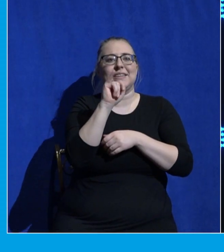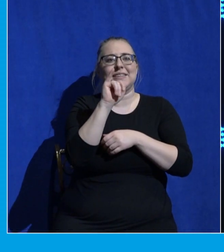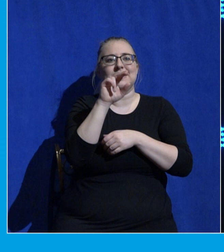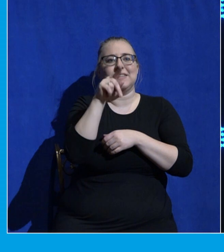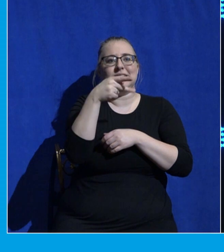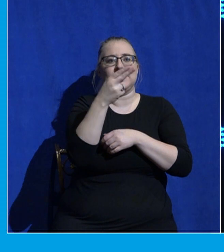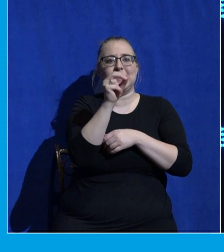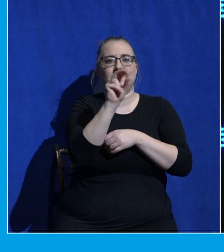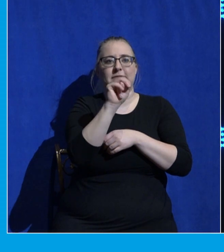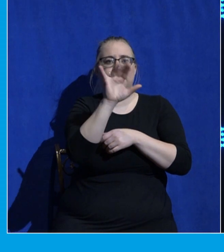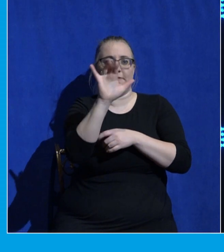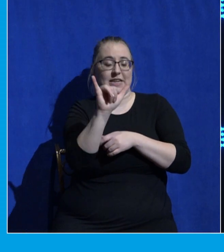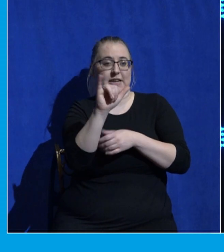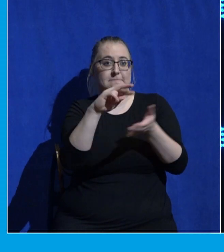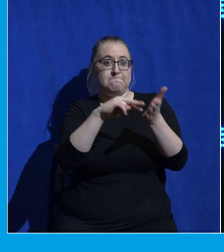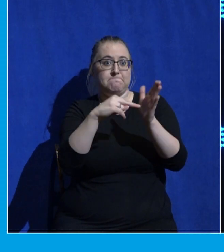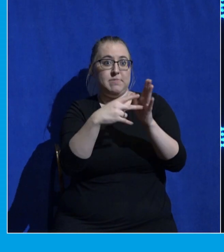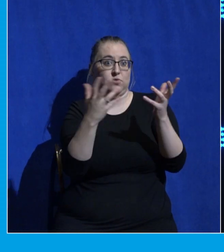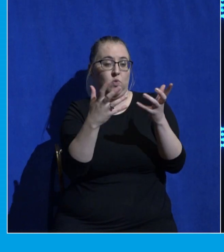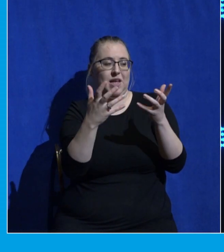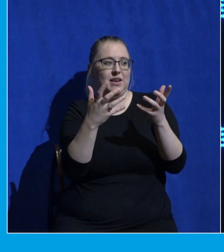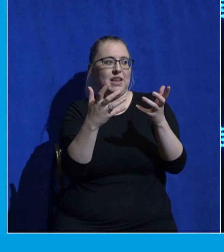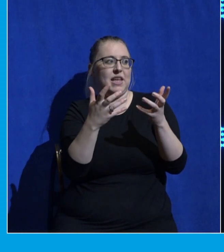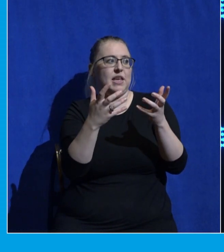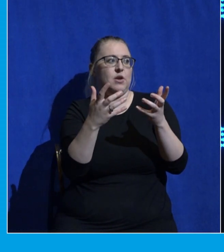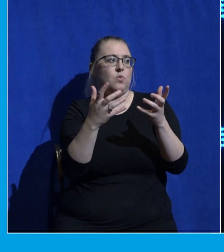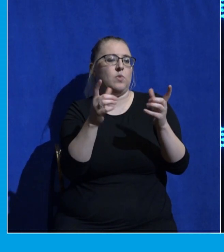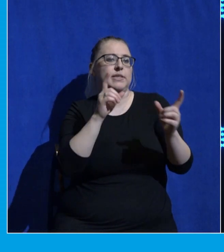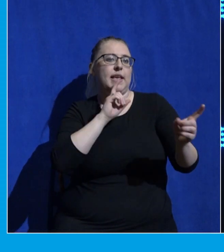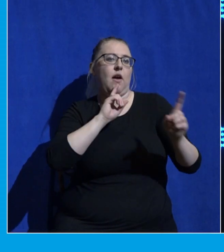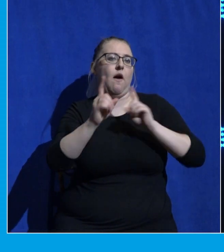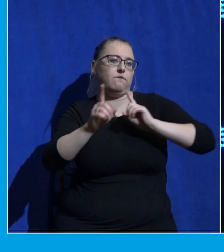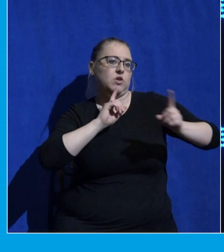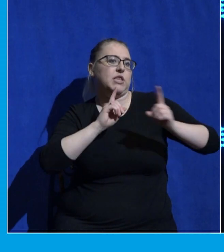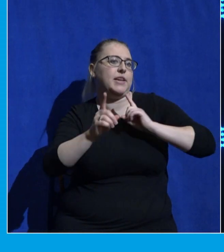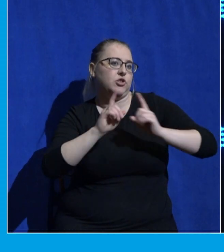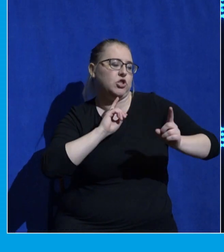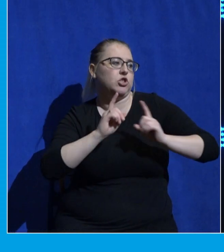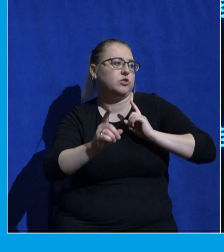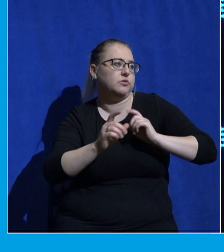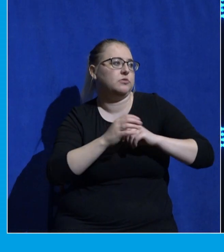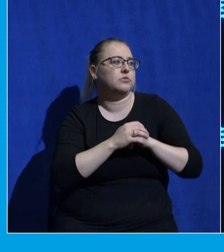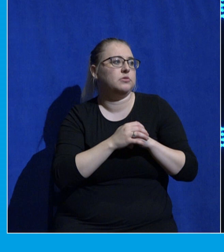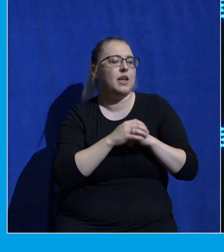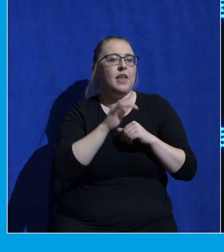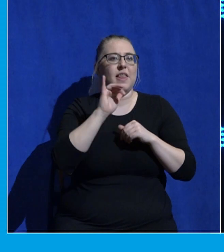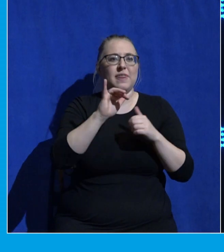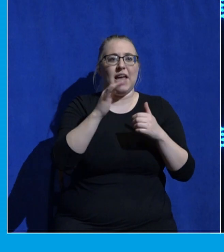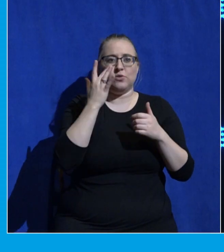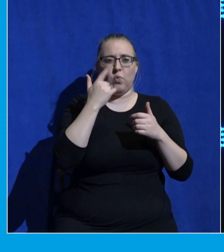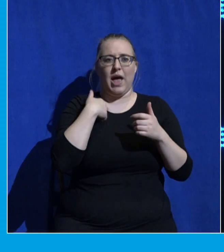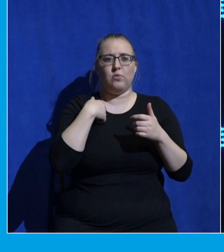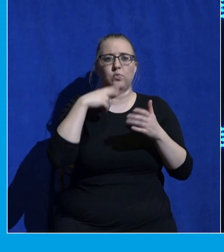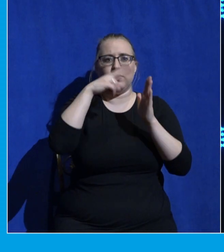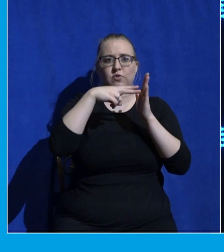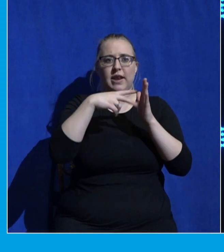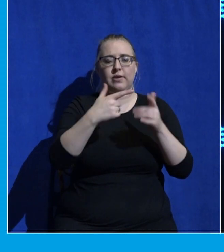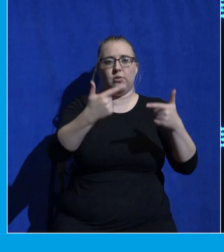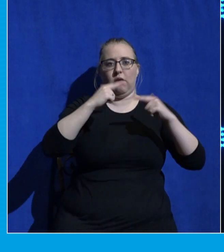much means that it was a sung conversation. That's why we read it the way that we did before. So look at the first 2